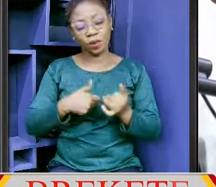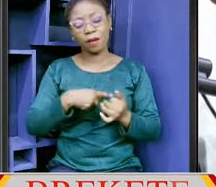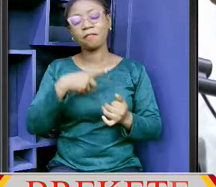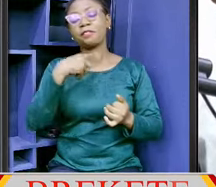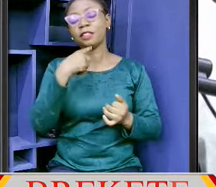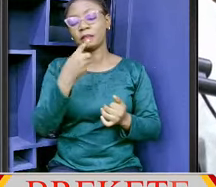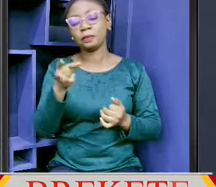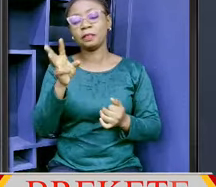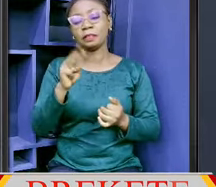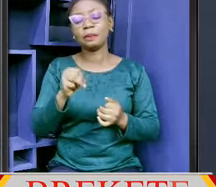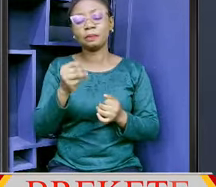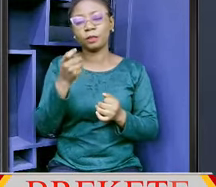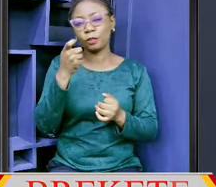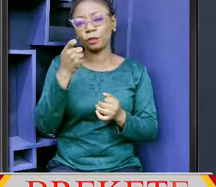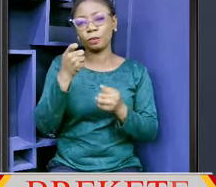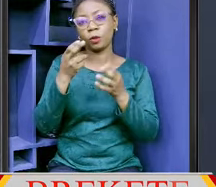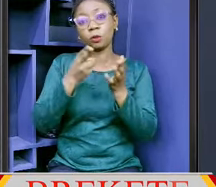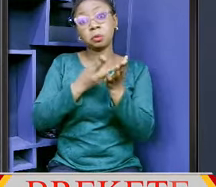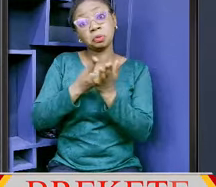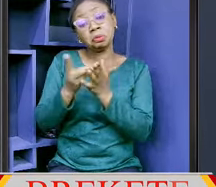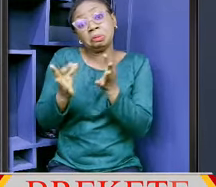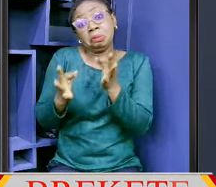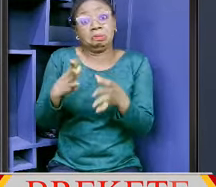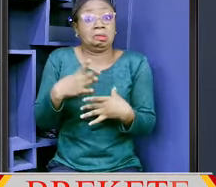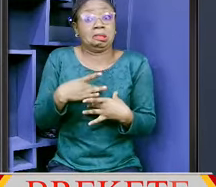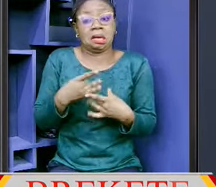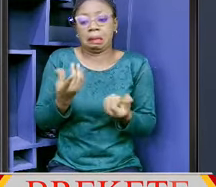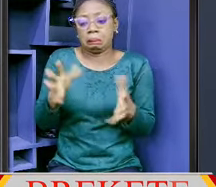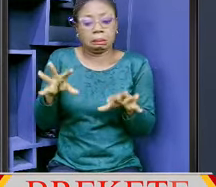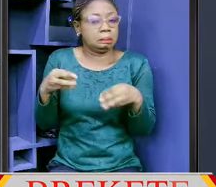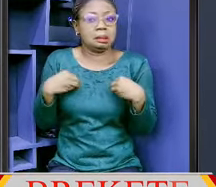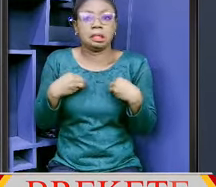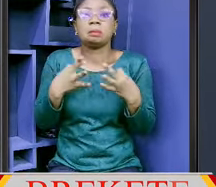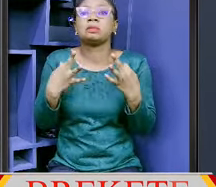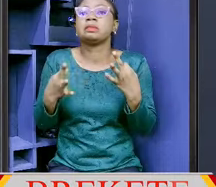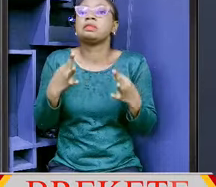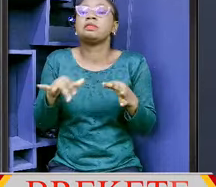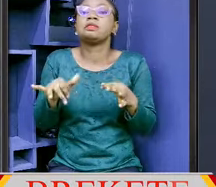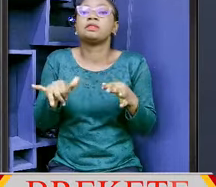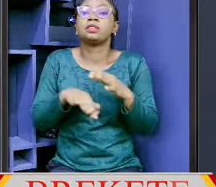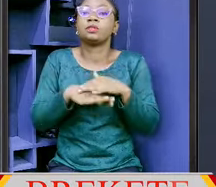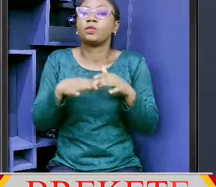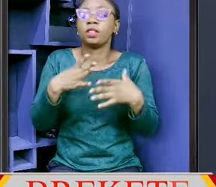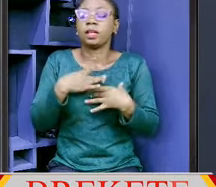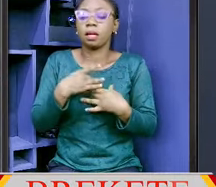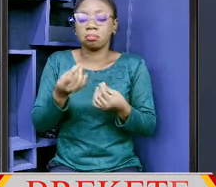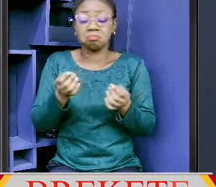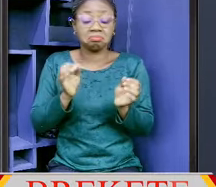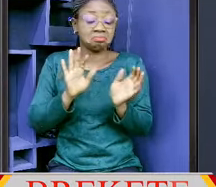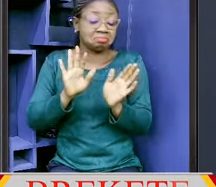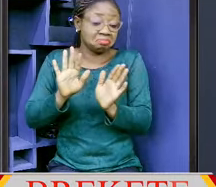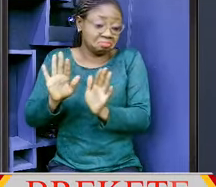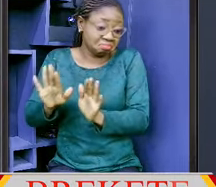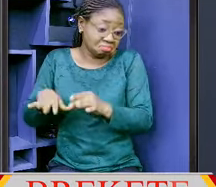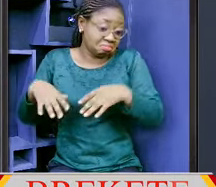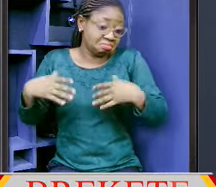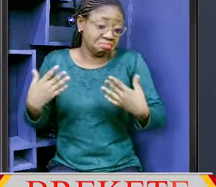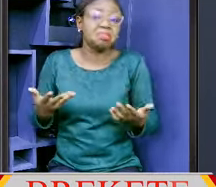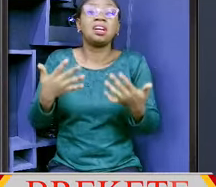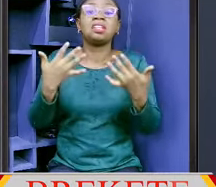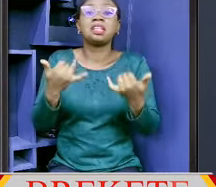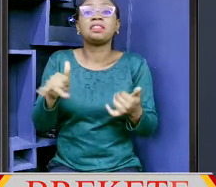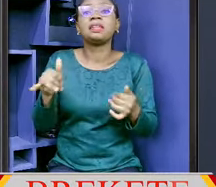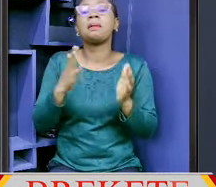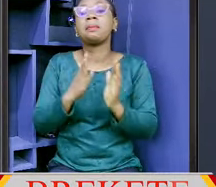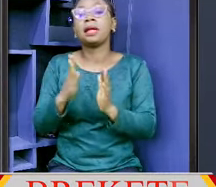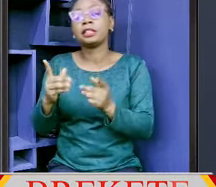truth. They like me then take them. They don't like they don't they plan to close